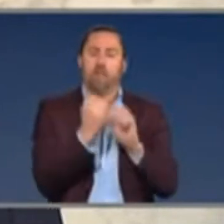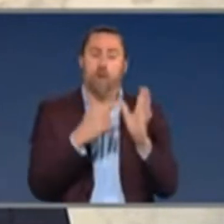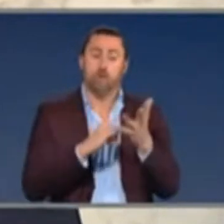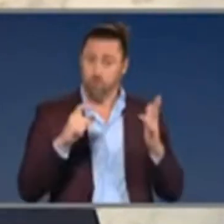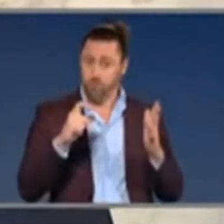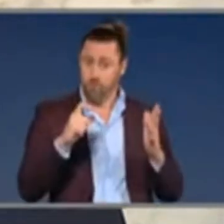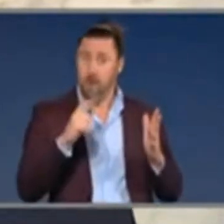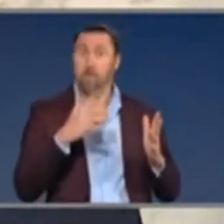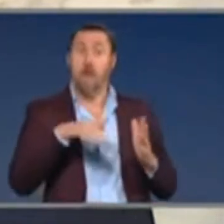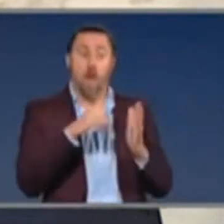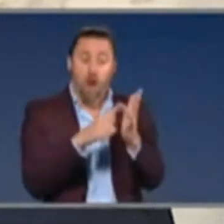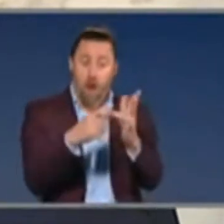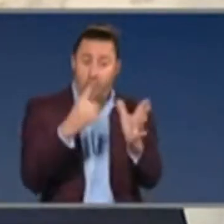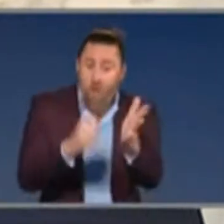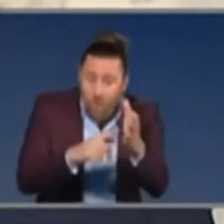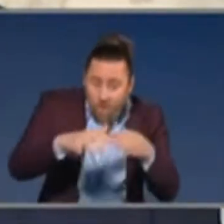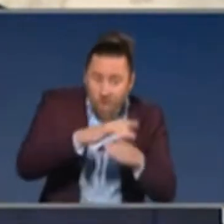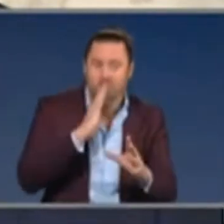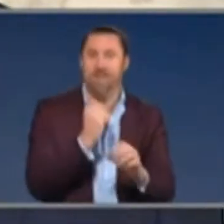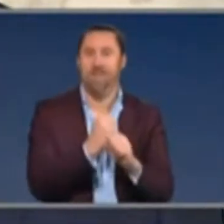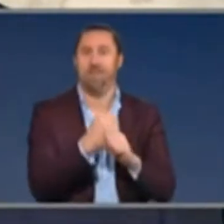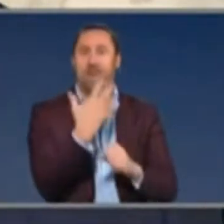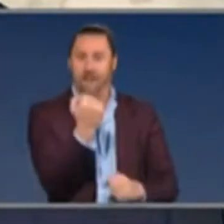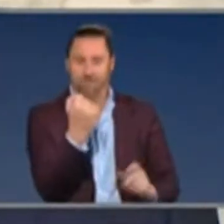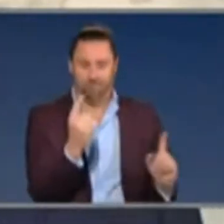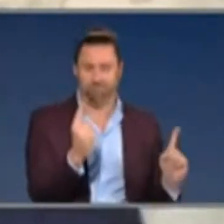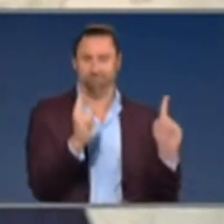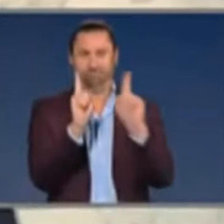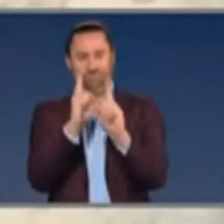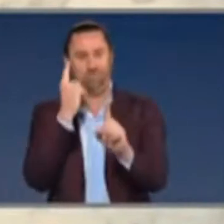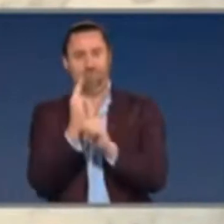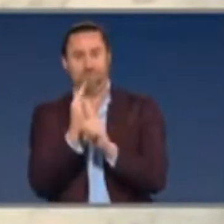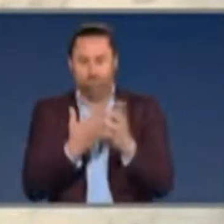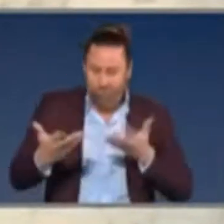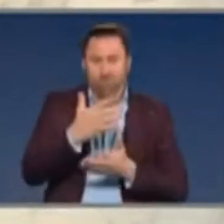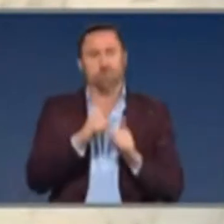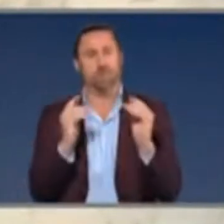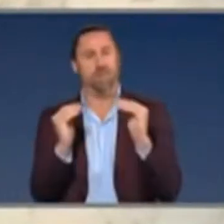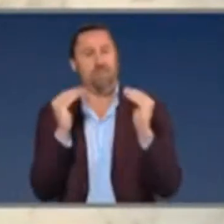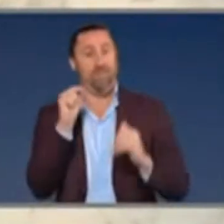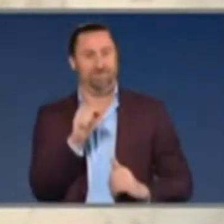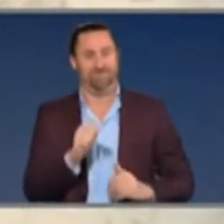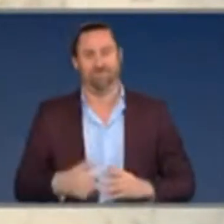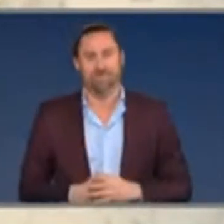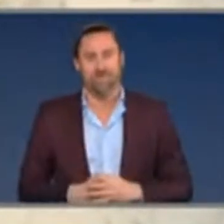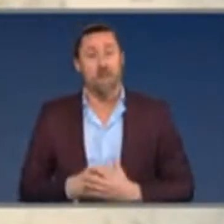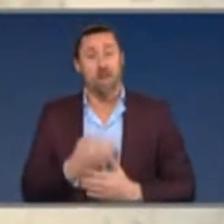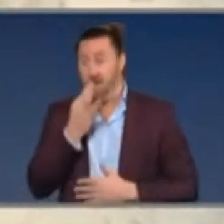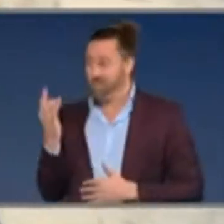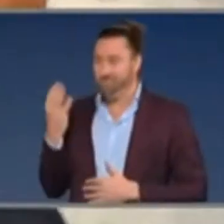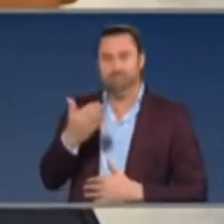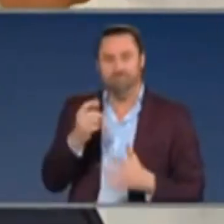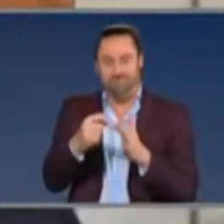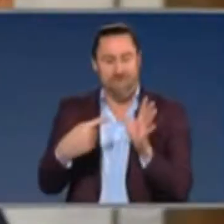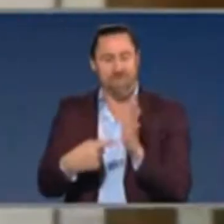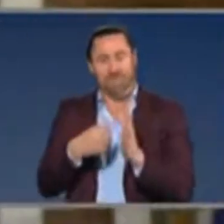that local government equally will be involved in achieving the outcomes. I'd now ask Pat to come forward